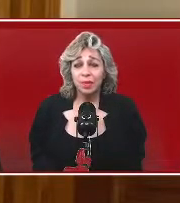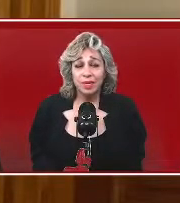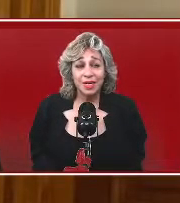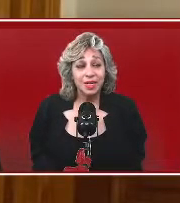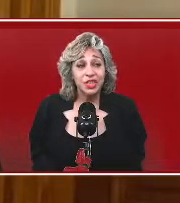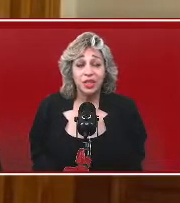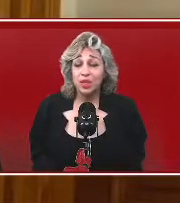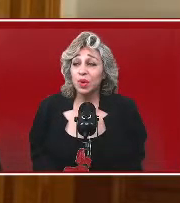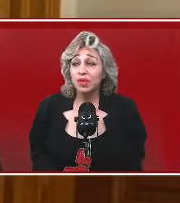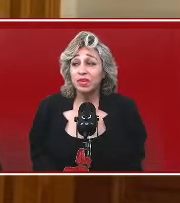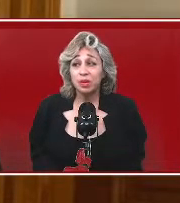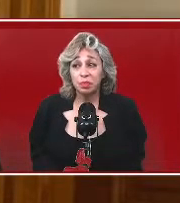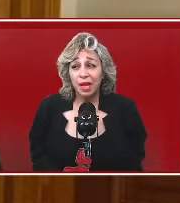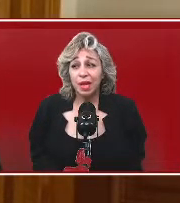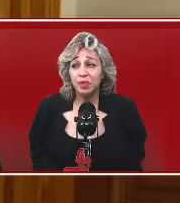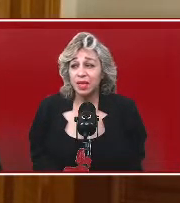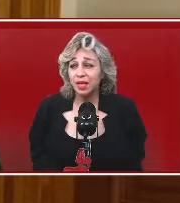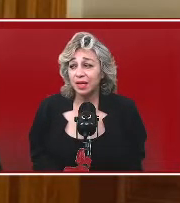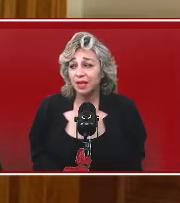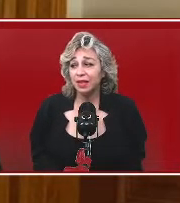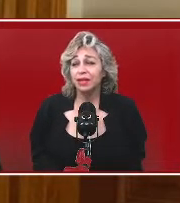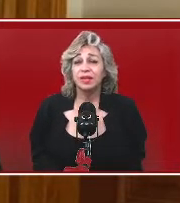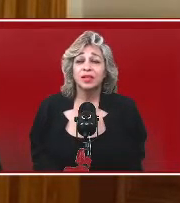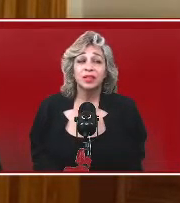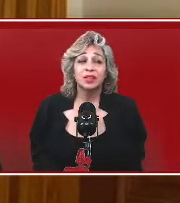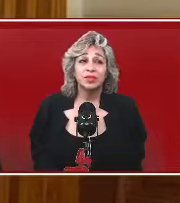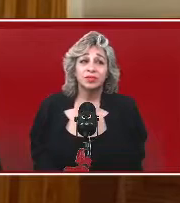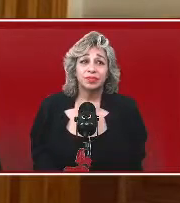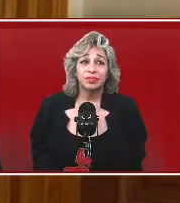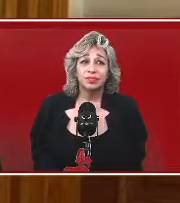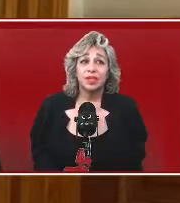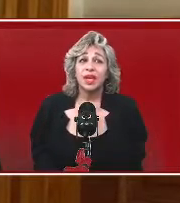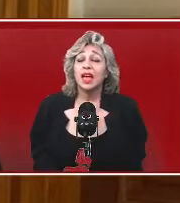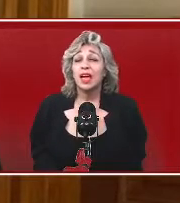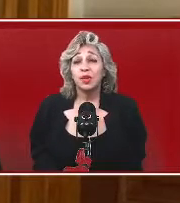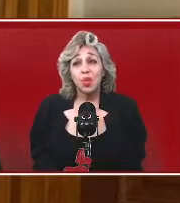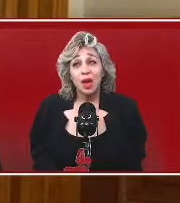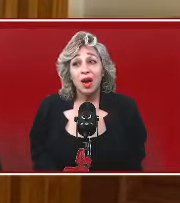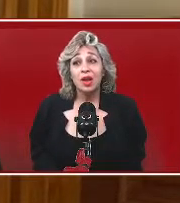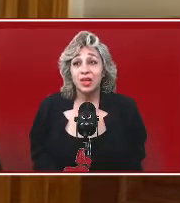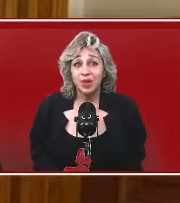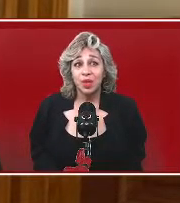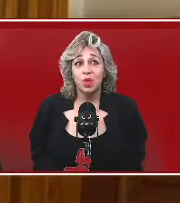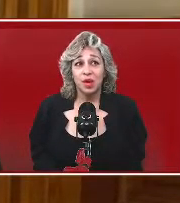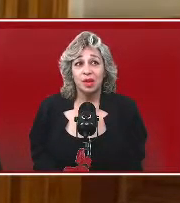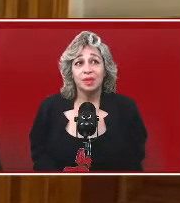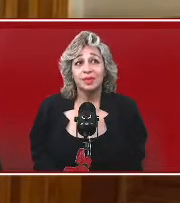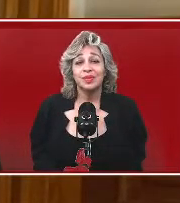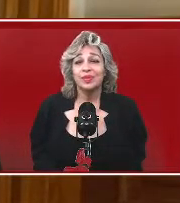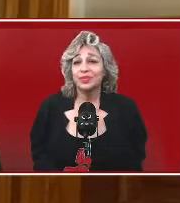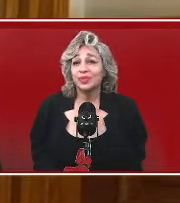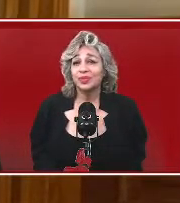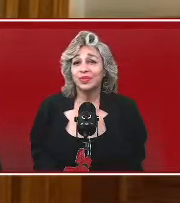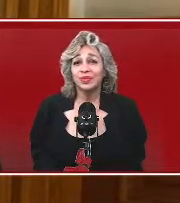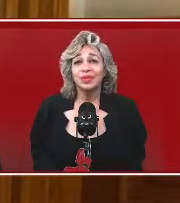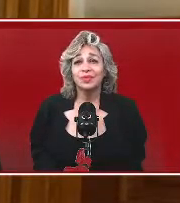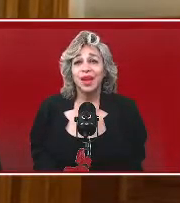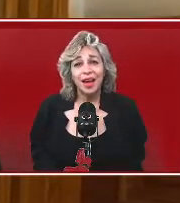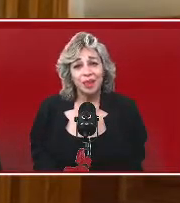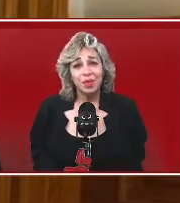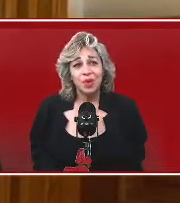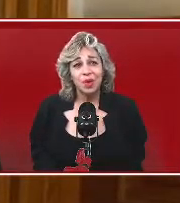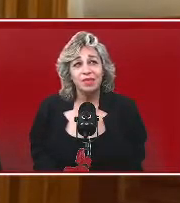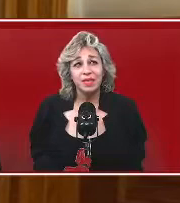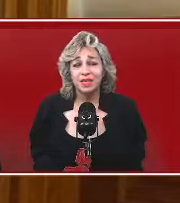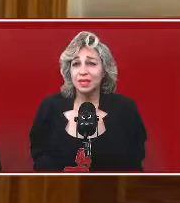the recommendation and we have to comply with it. y vamos bien. And we are doing well. Yo sé que